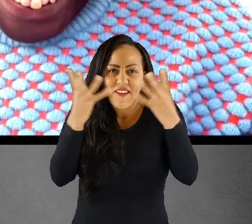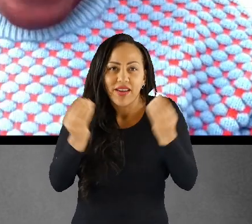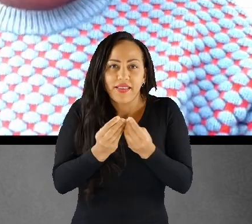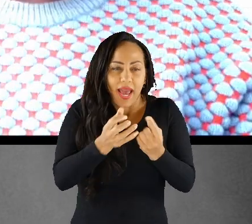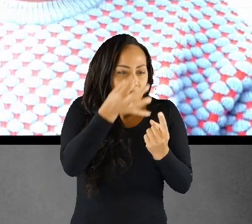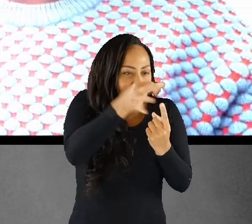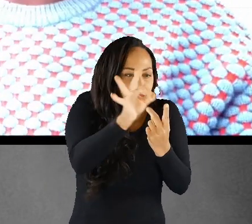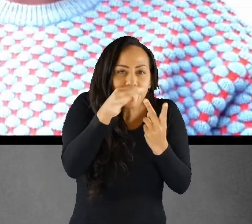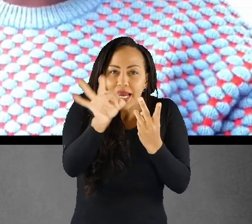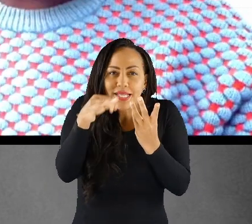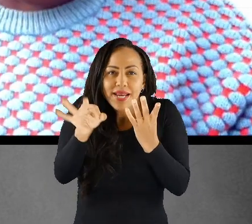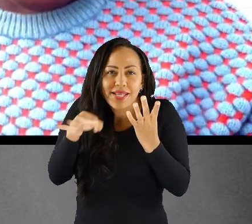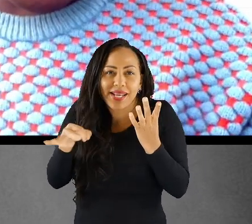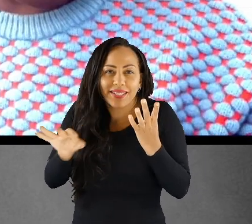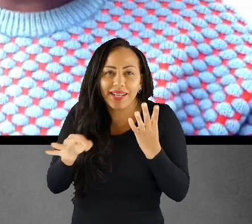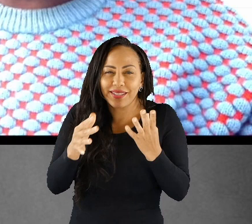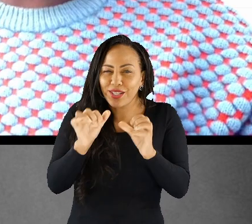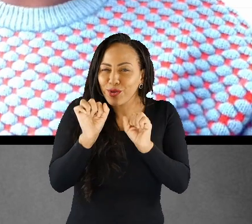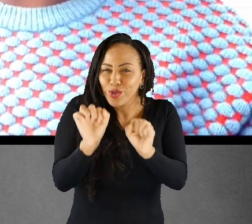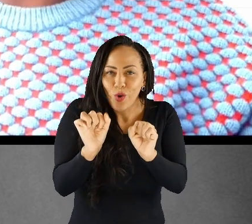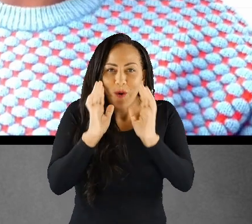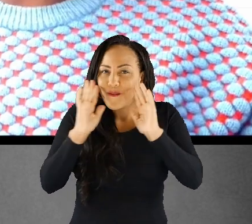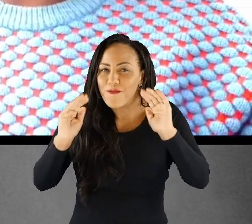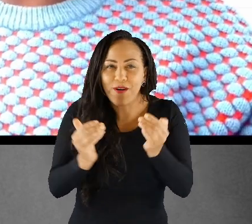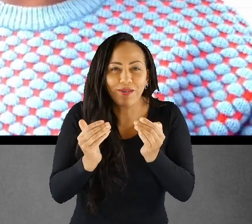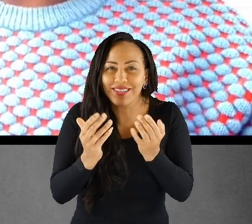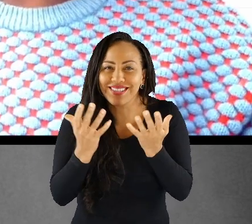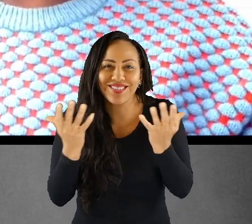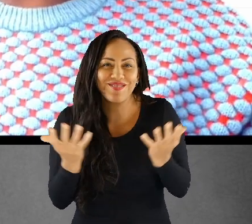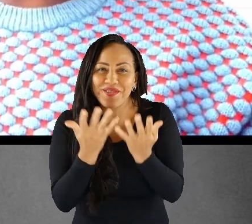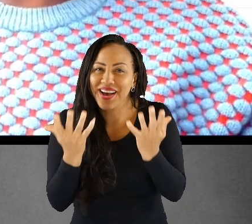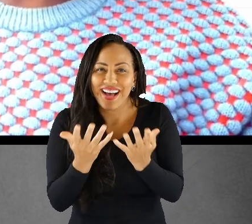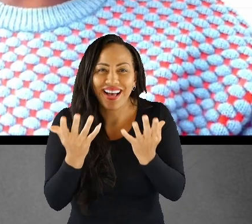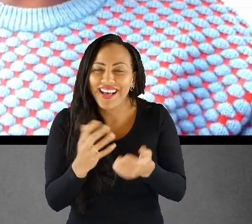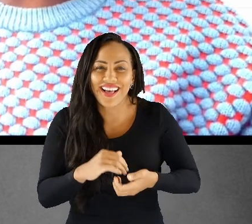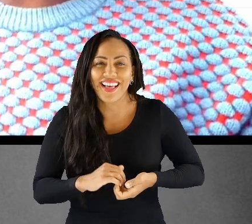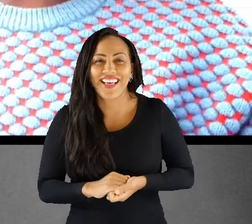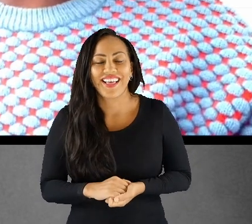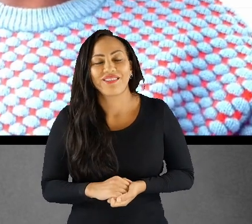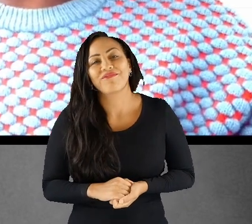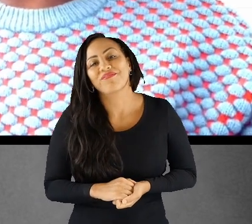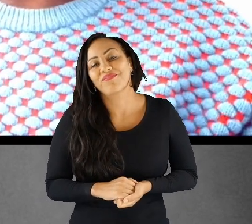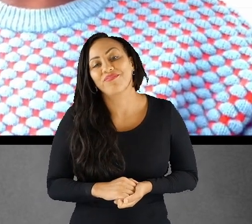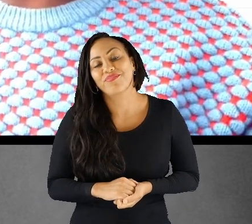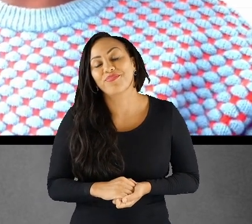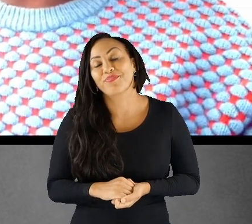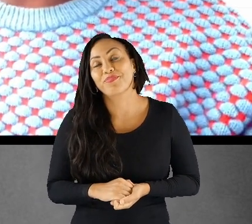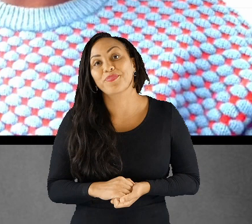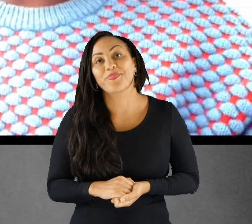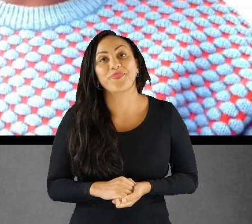so where do your kind of focuses lie? I